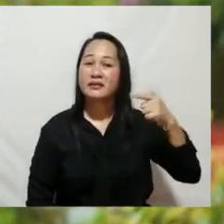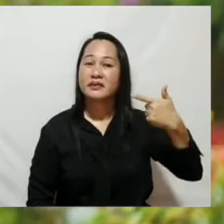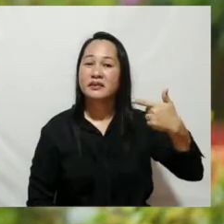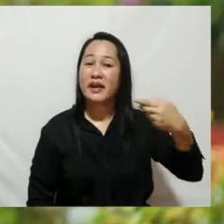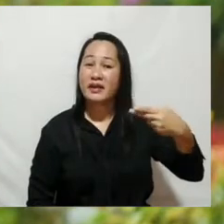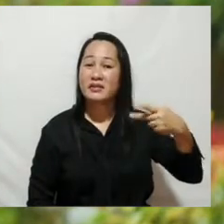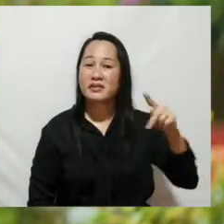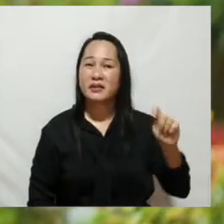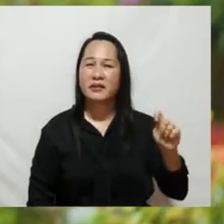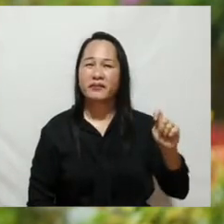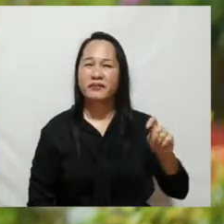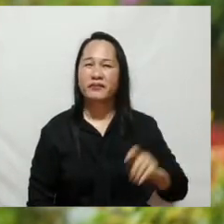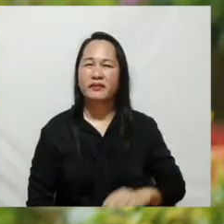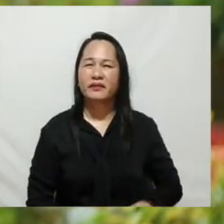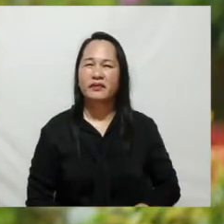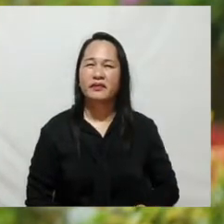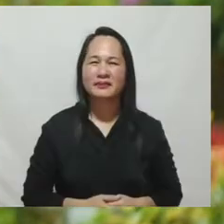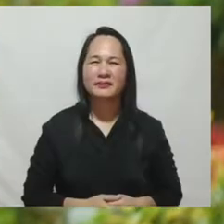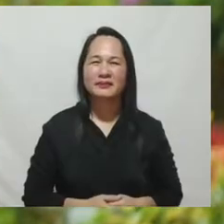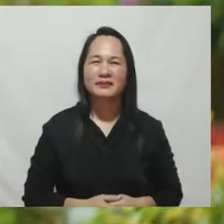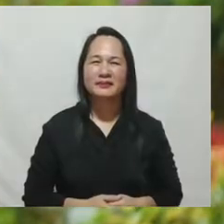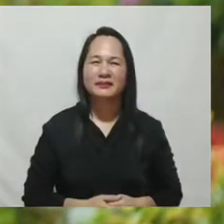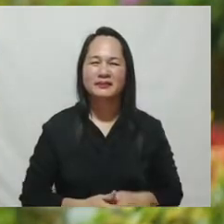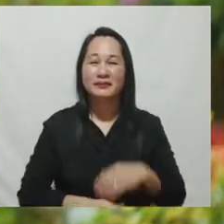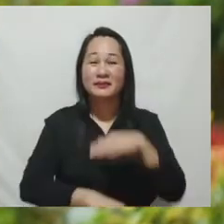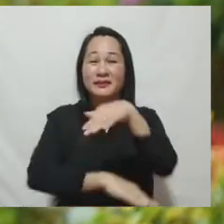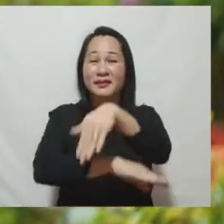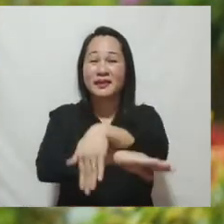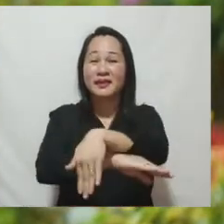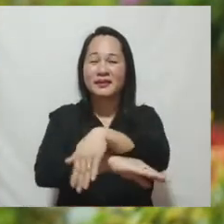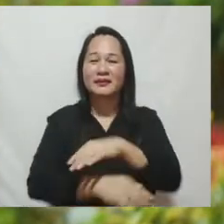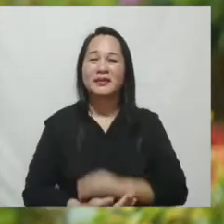E-I-G-H-T. Night.